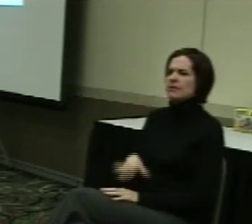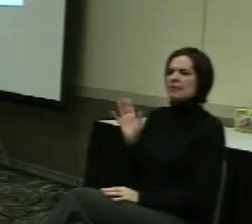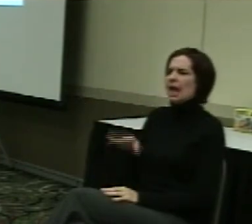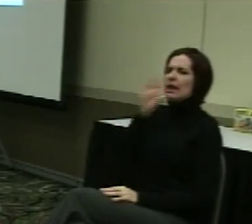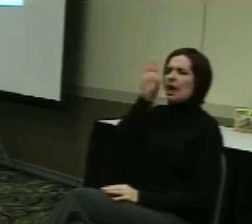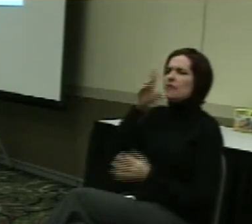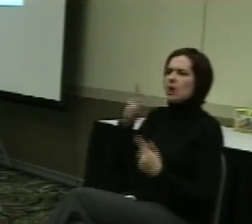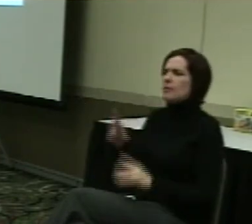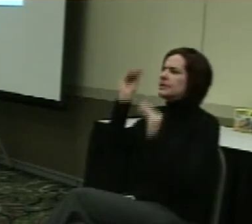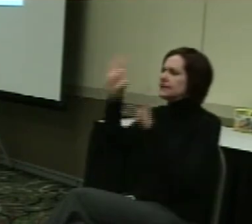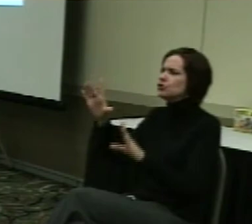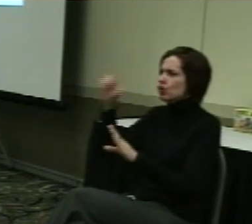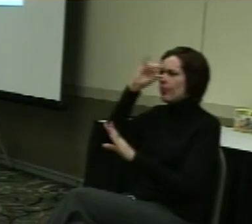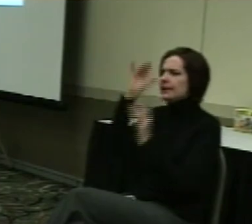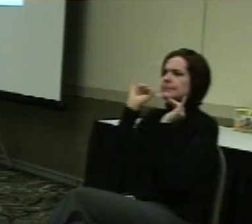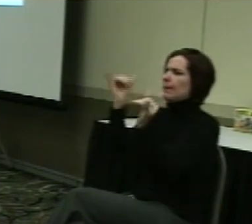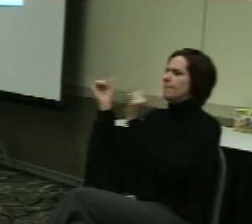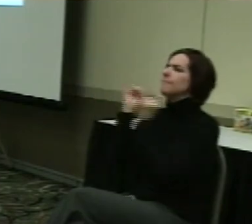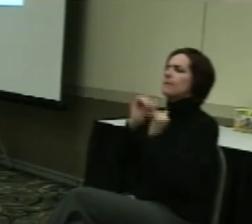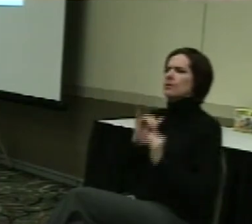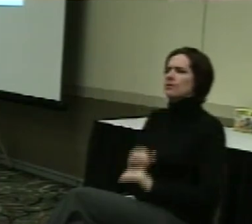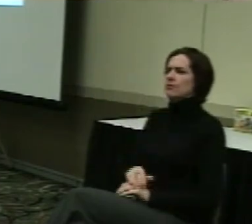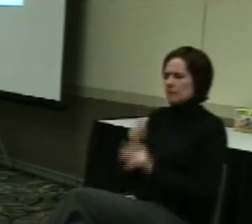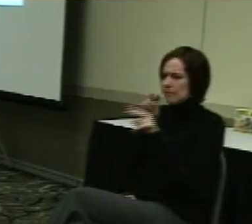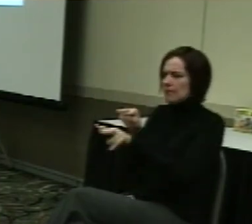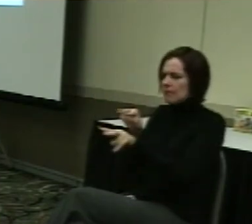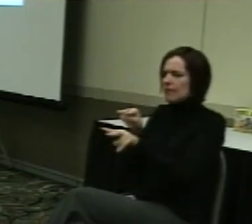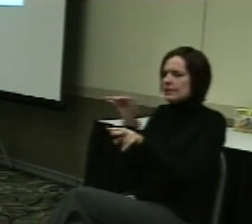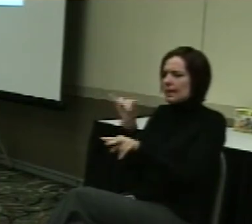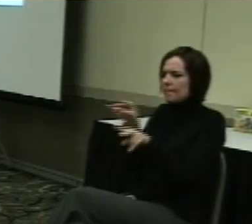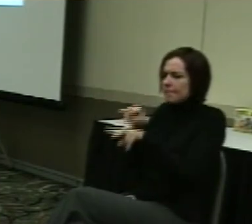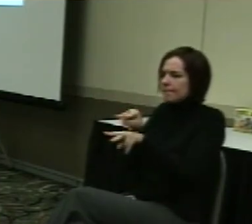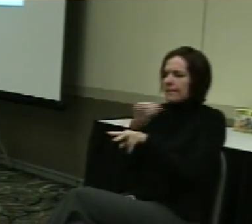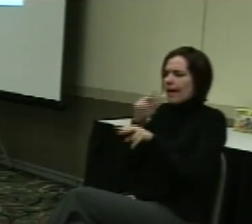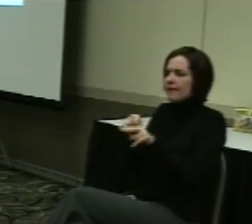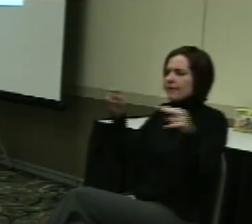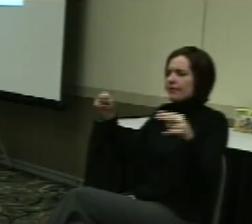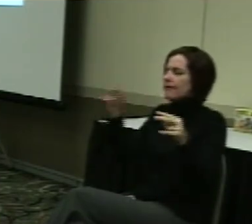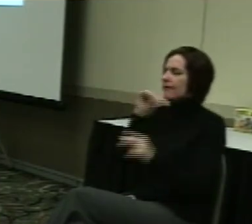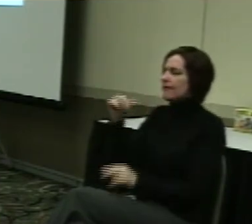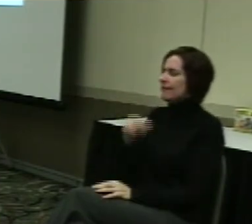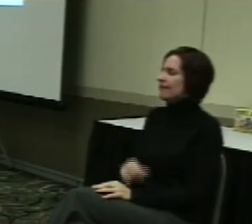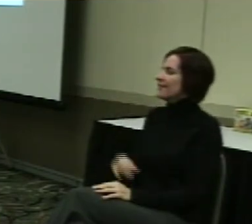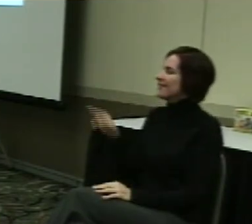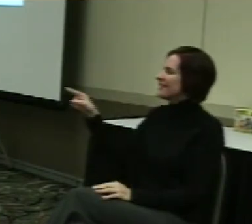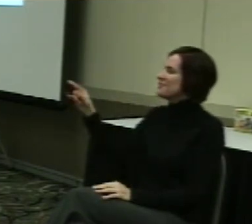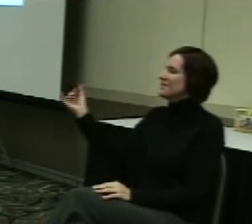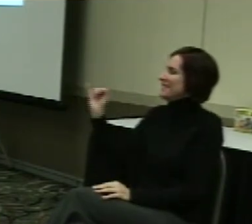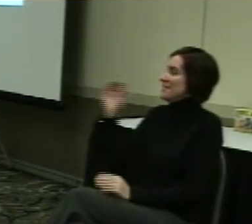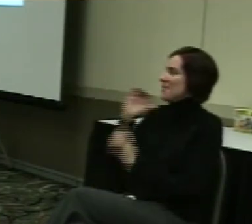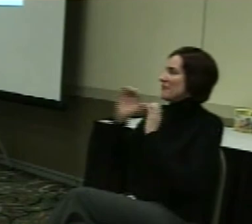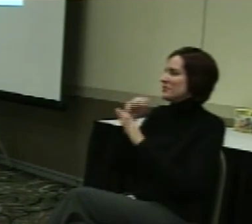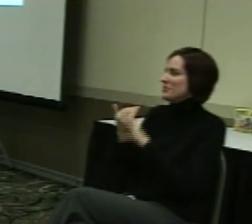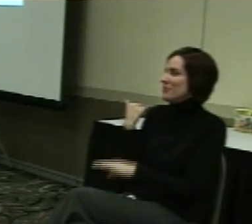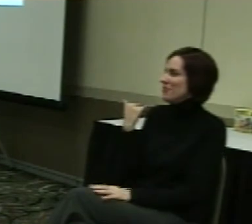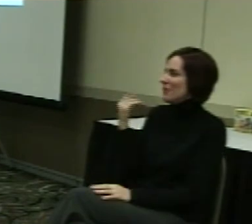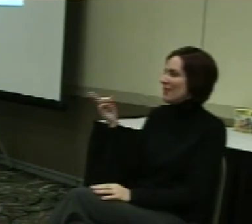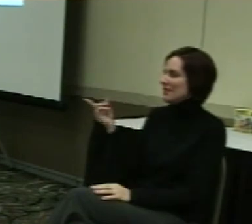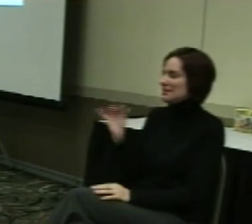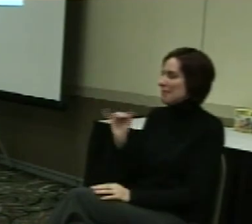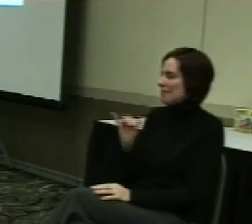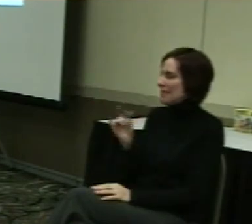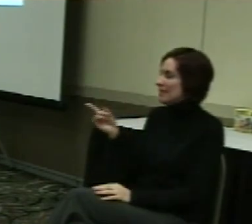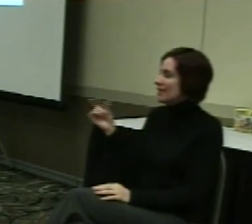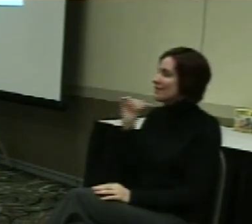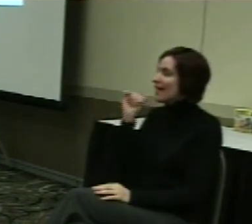teachers think the same way. All teachers think the same way. We were having that very same conversation before. Yeah.